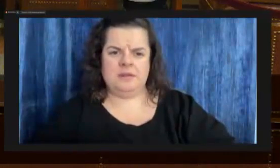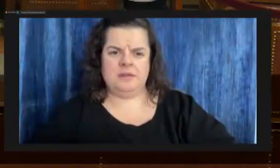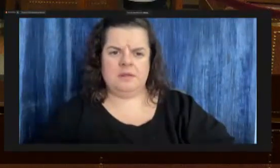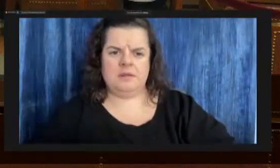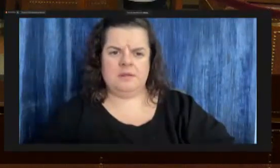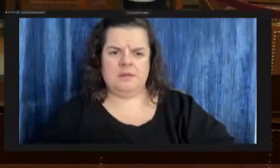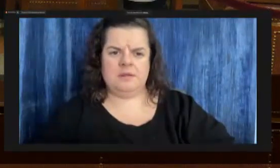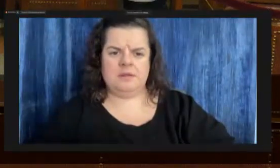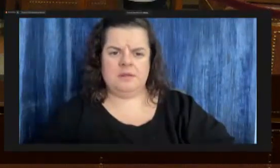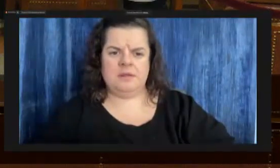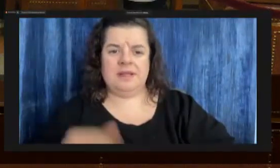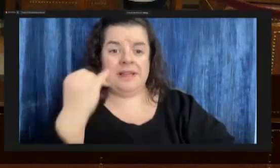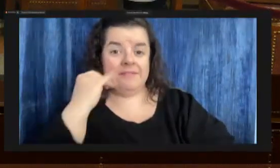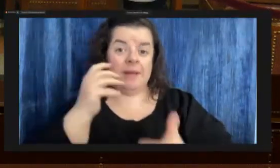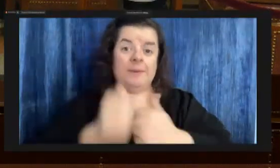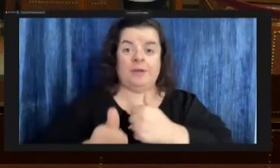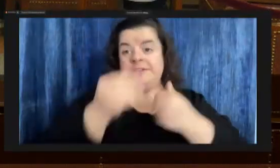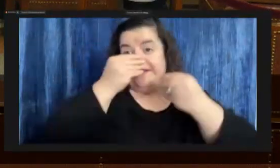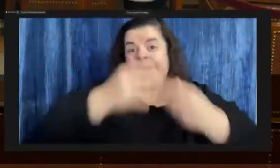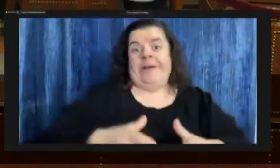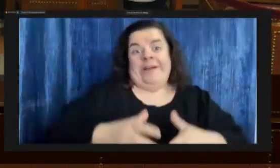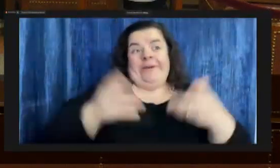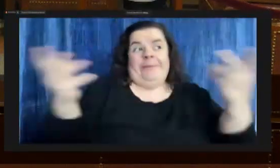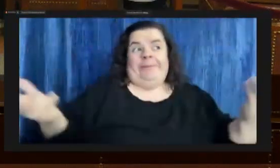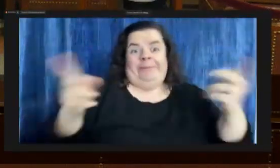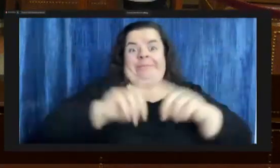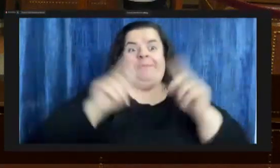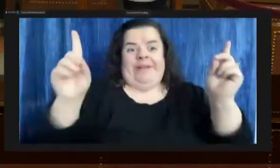As long as it passes, I don't care.